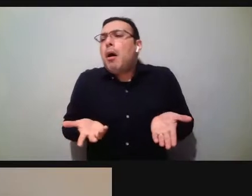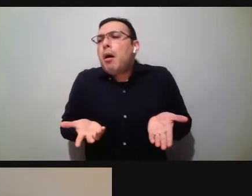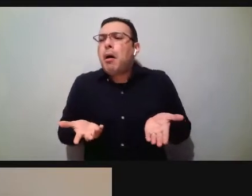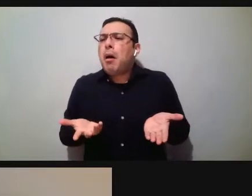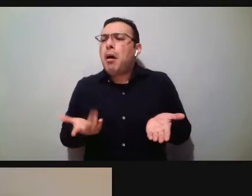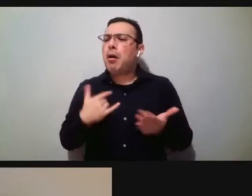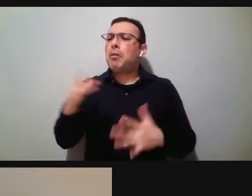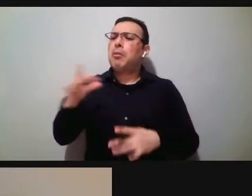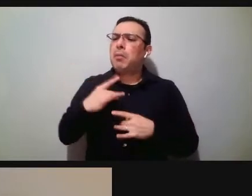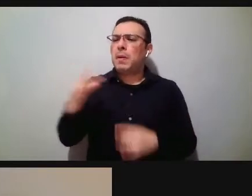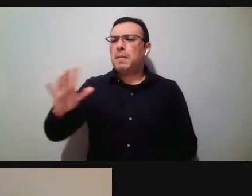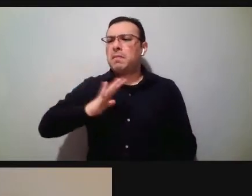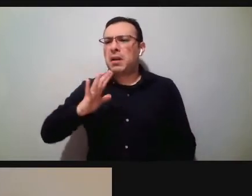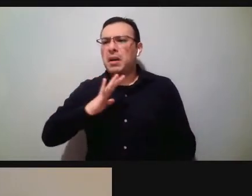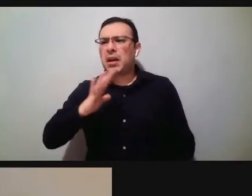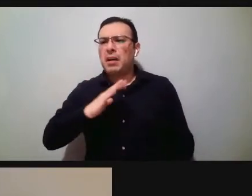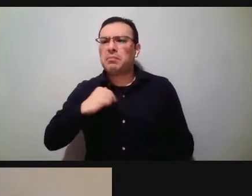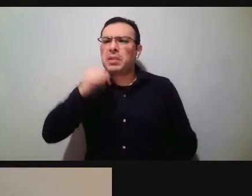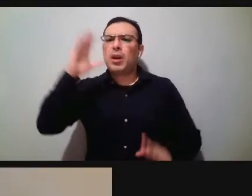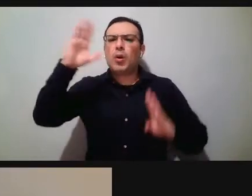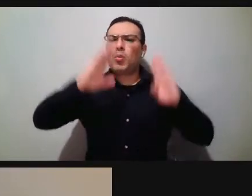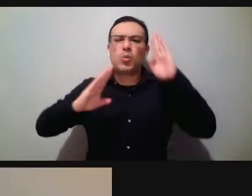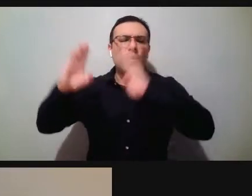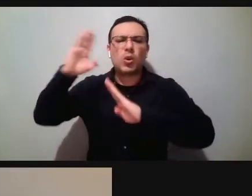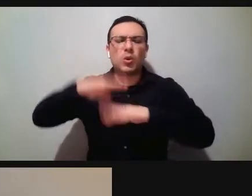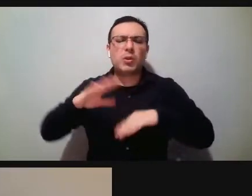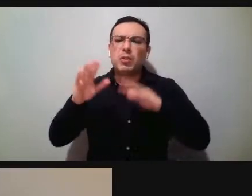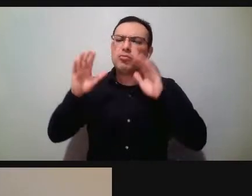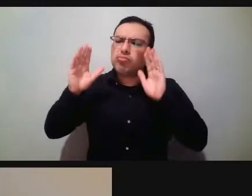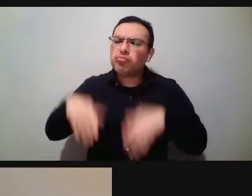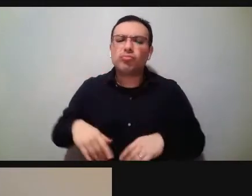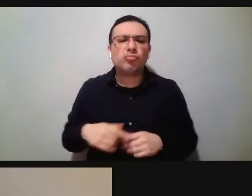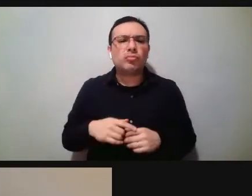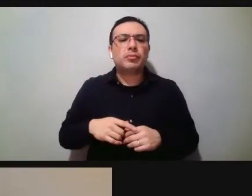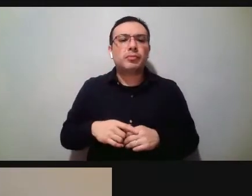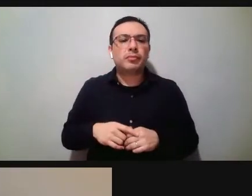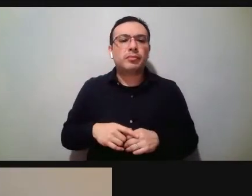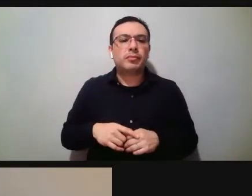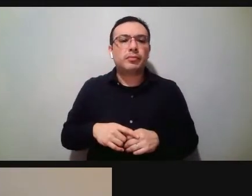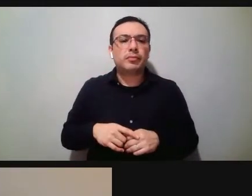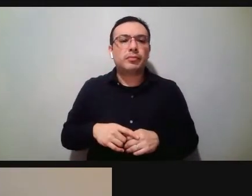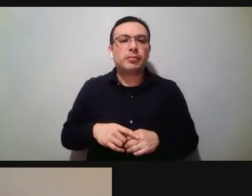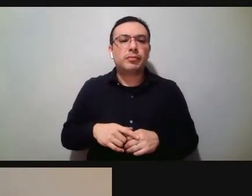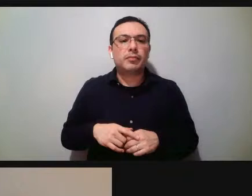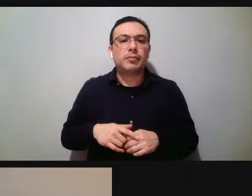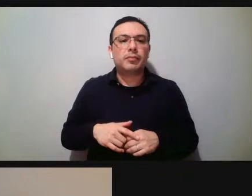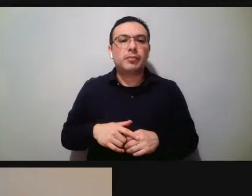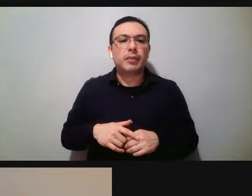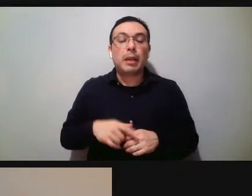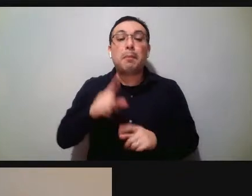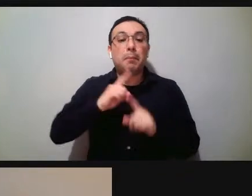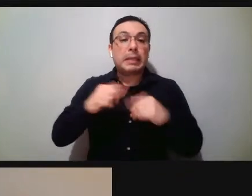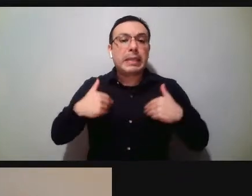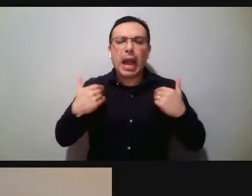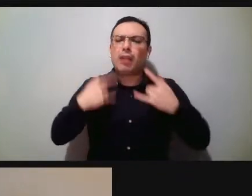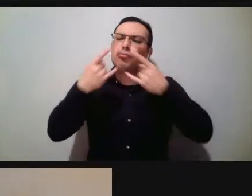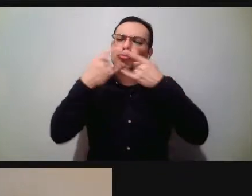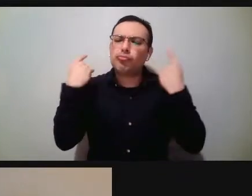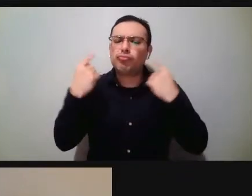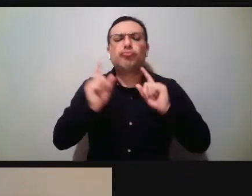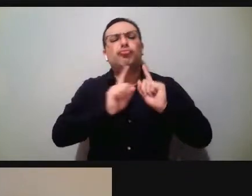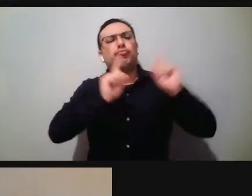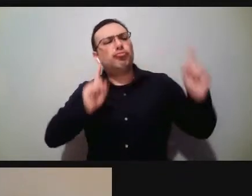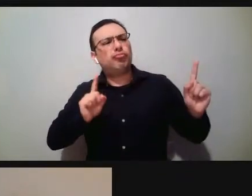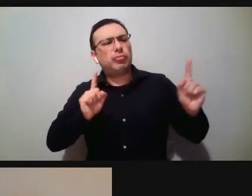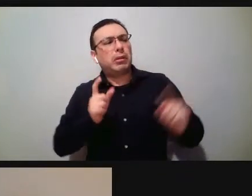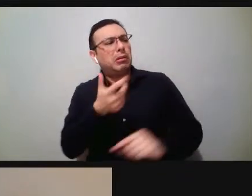or practicing social distancing regularly, or who aren't wearing masks or practicing social distancing? I think that's